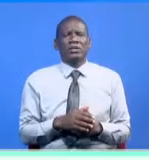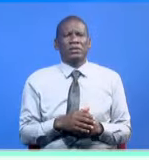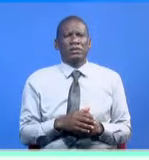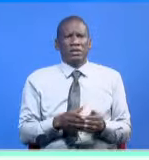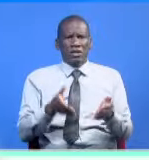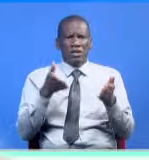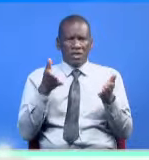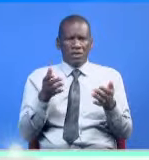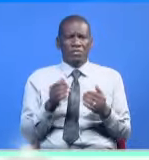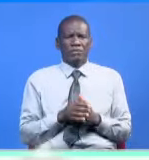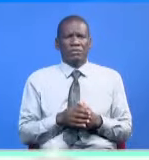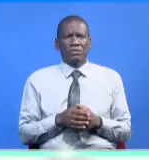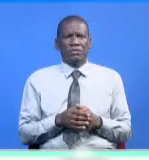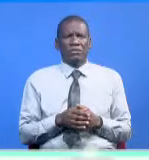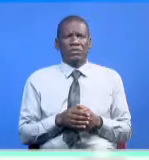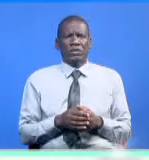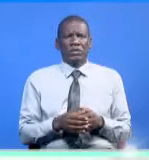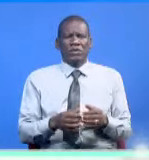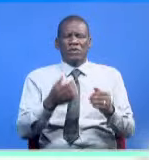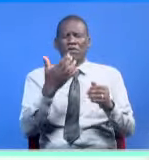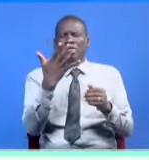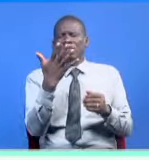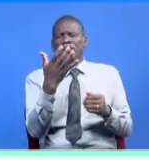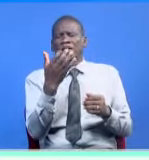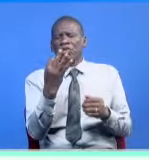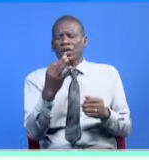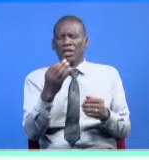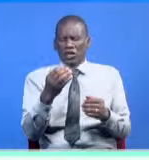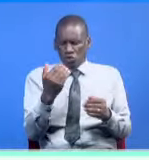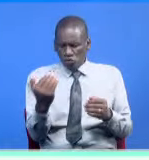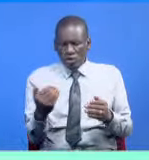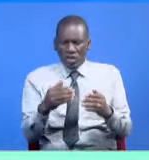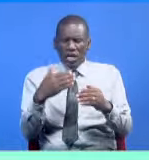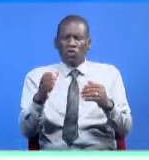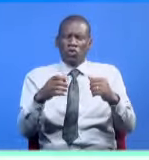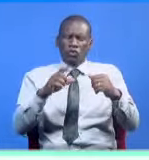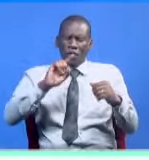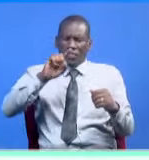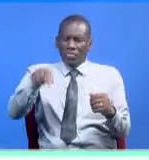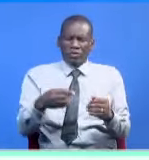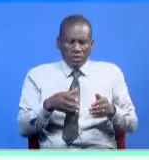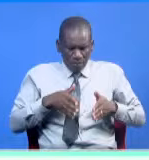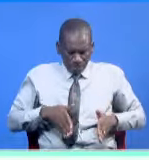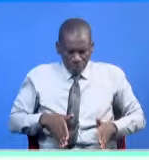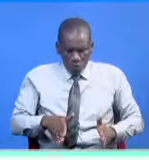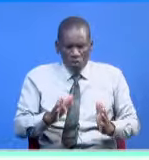Na mtazamaji, takriban watoto 53 kati ya 1,000 wanaozaliwa